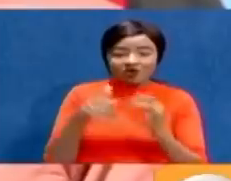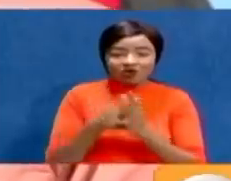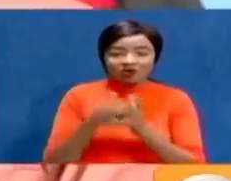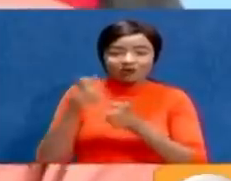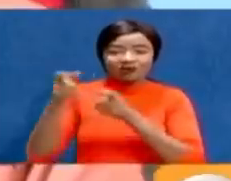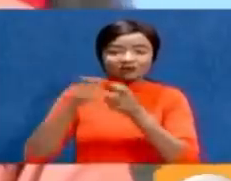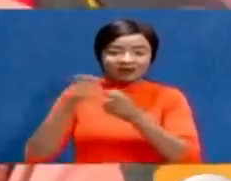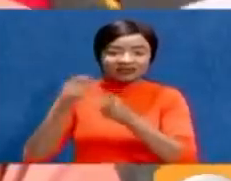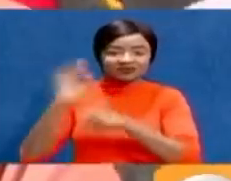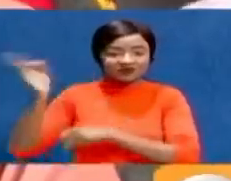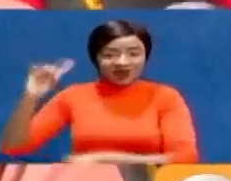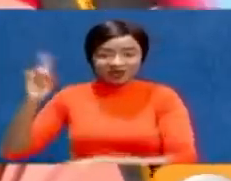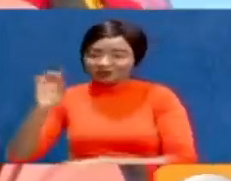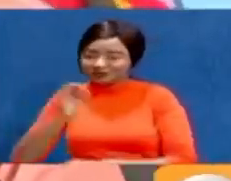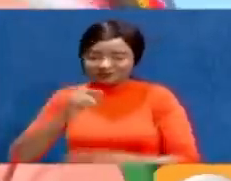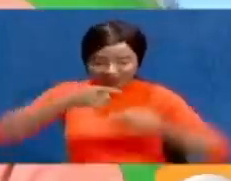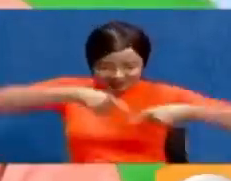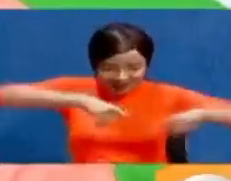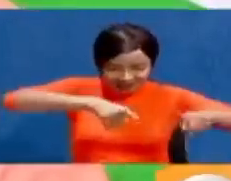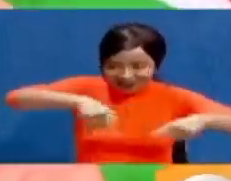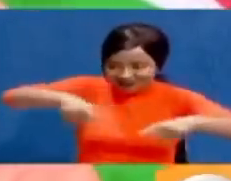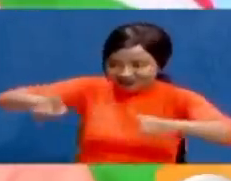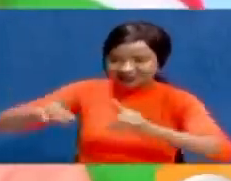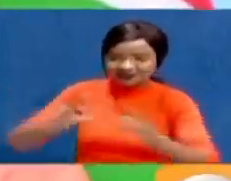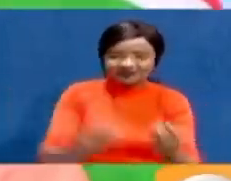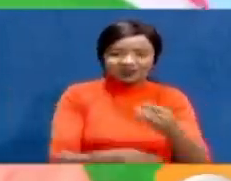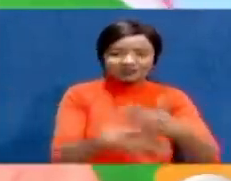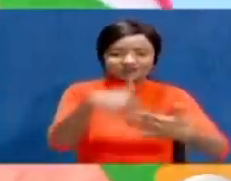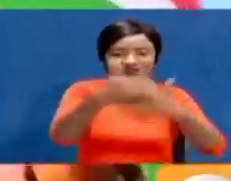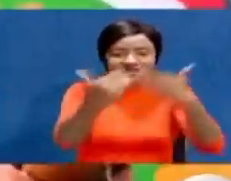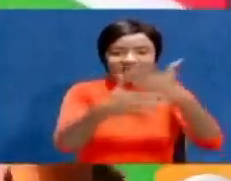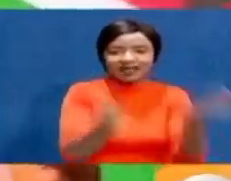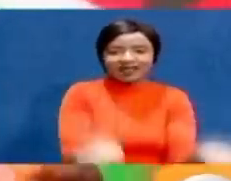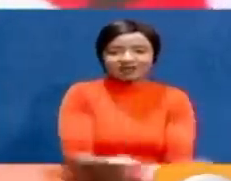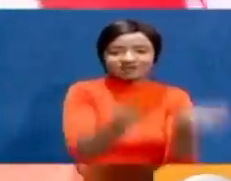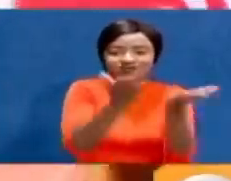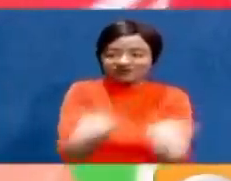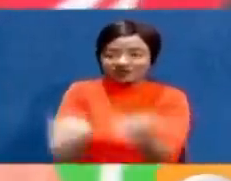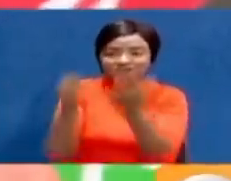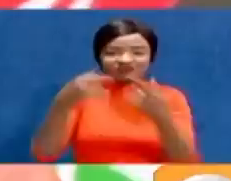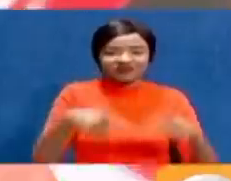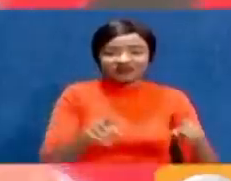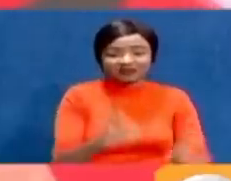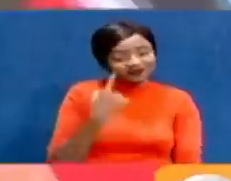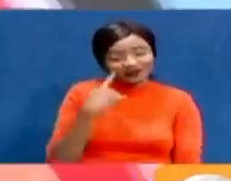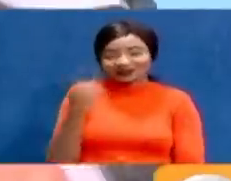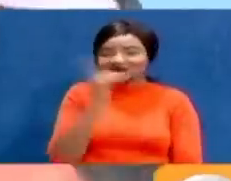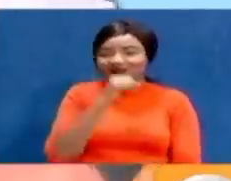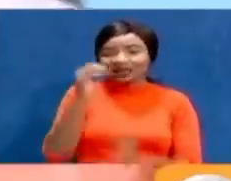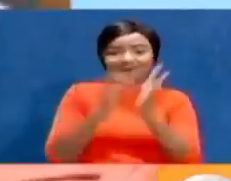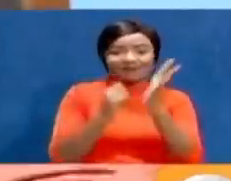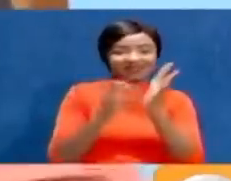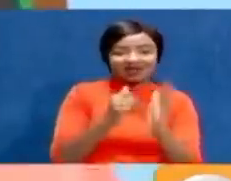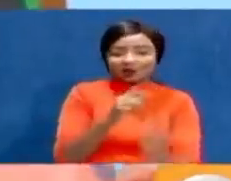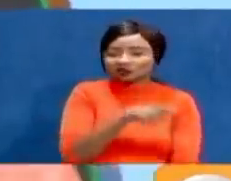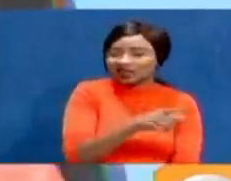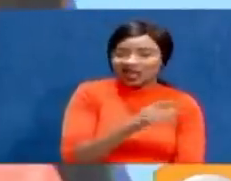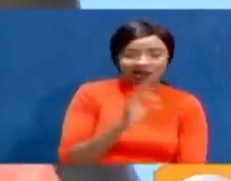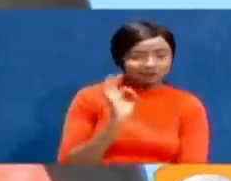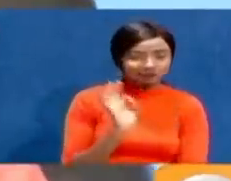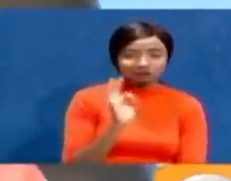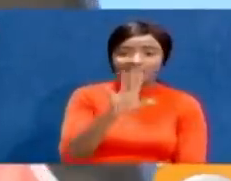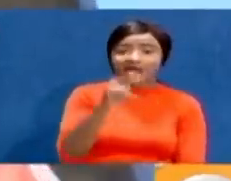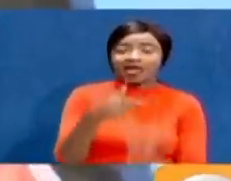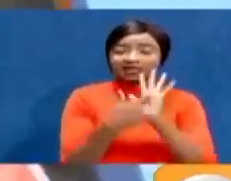if it was all being managed from Nairobi. That is a fact. Hakuna mtu hawezi kuona hiyo. Ima hospitali